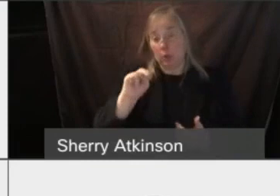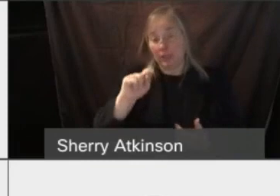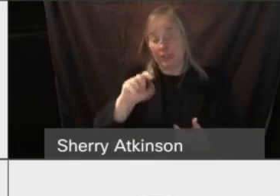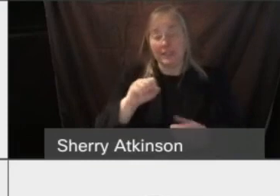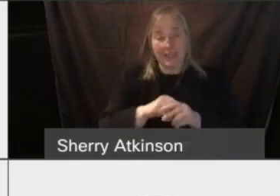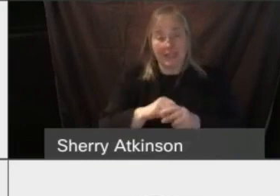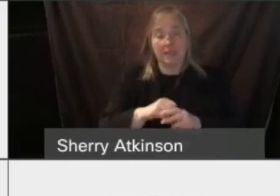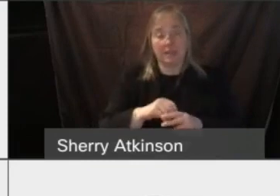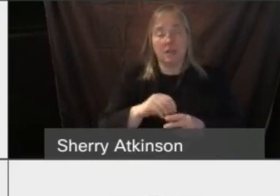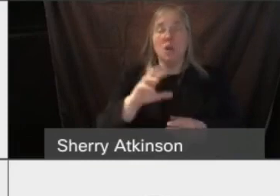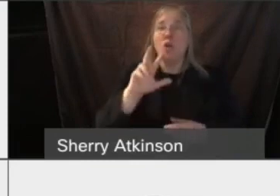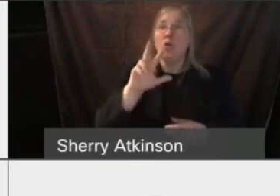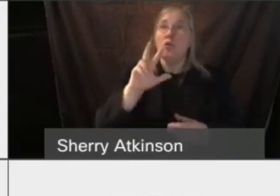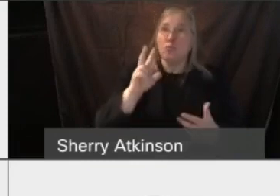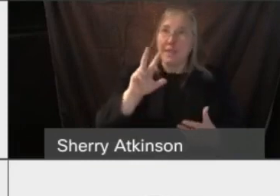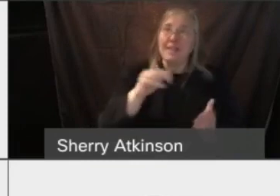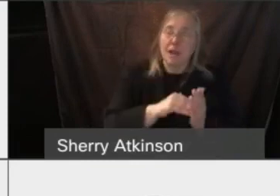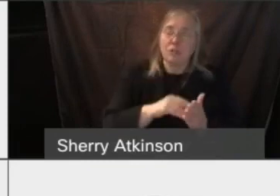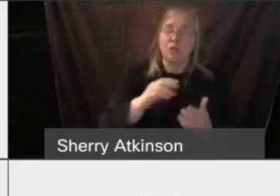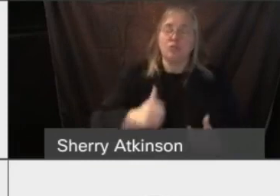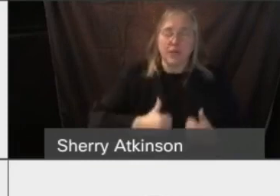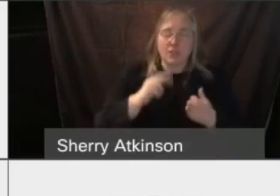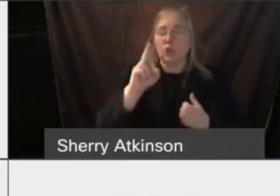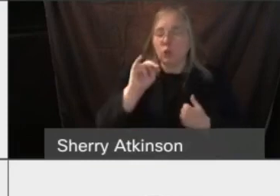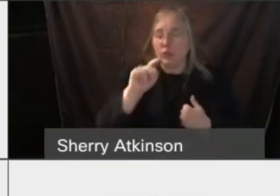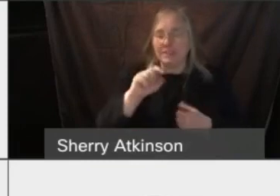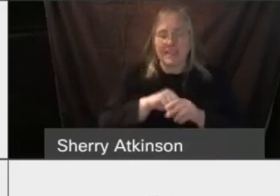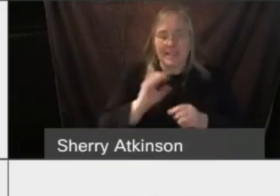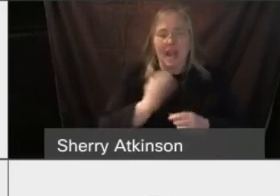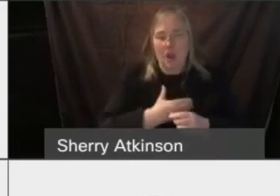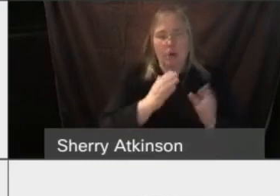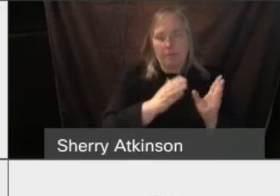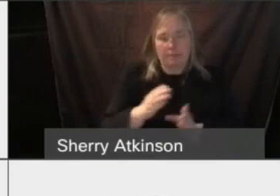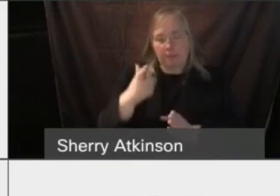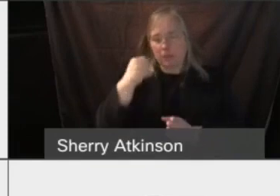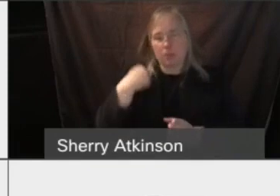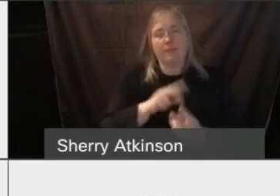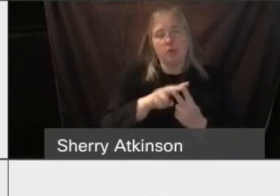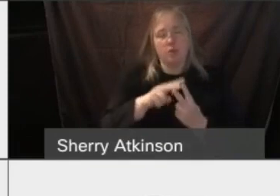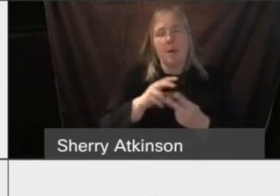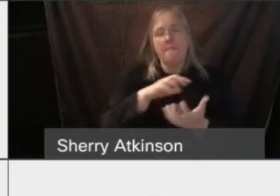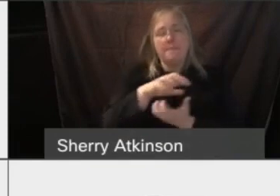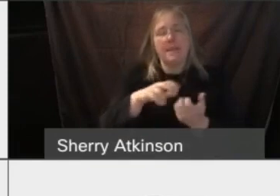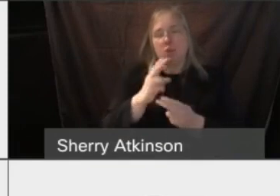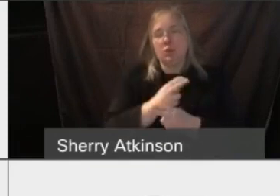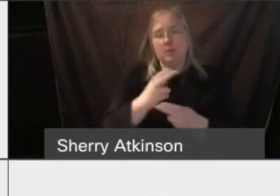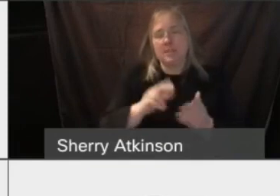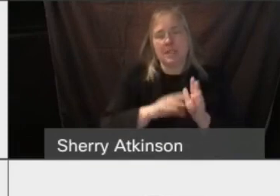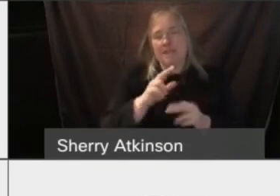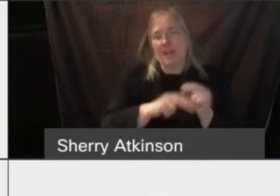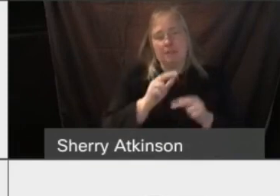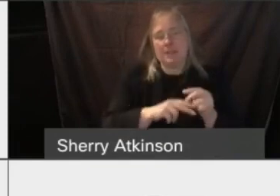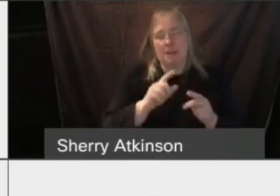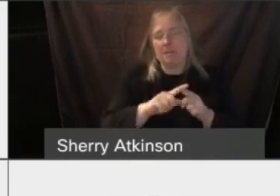residential units in our pipeline, because we have two mixed-use developments, but neither one is in Howard County. We have one in Prince